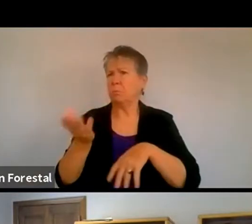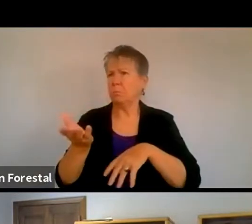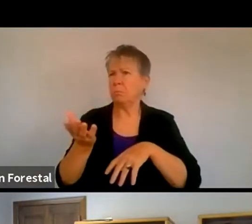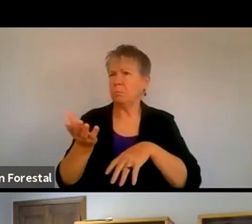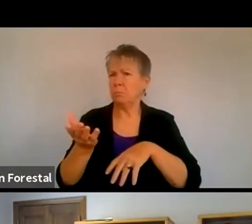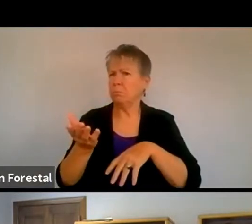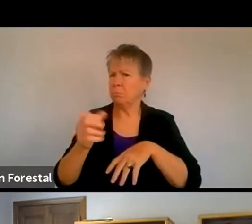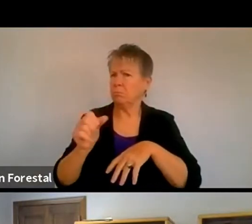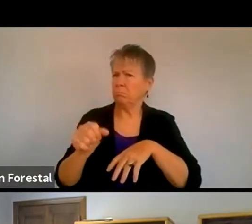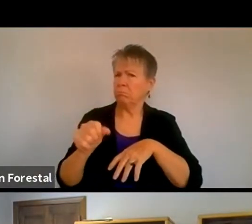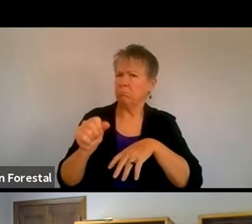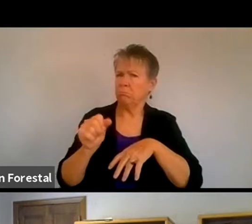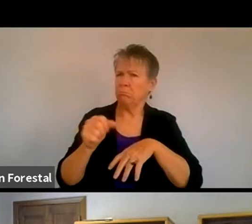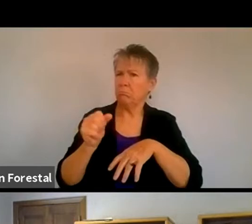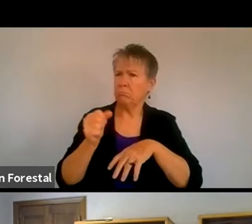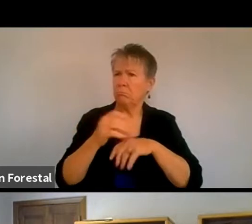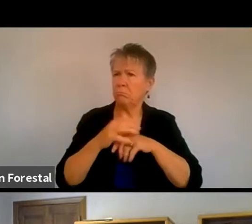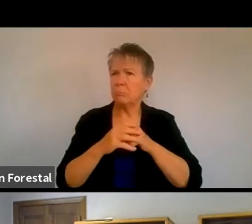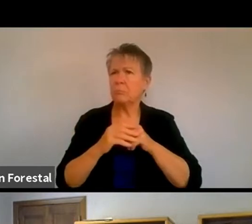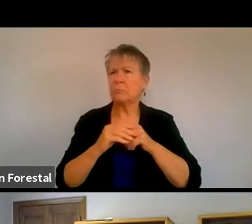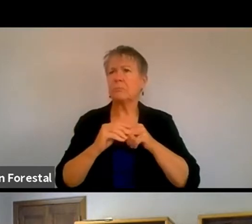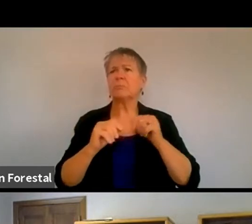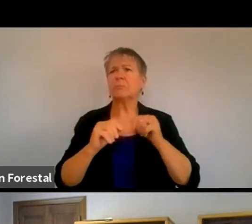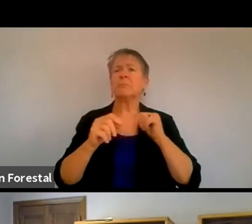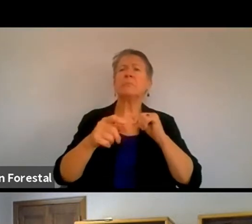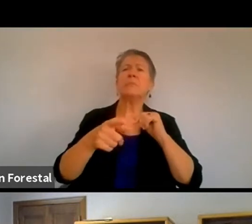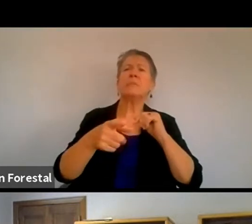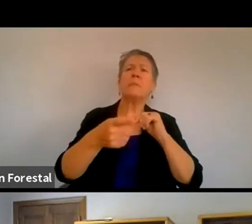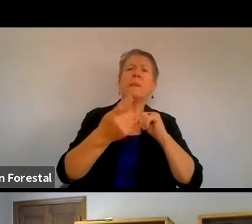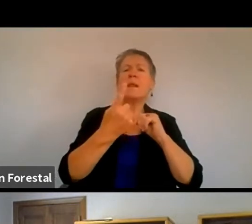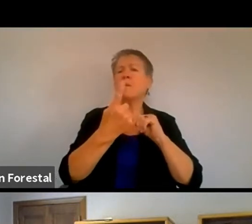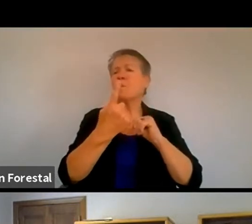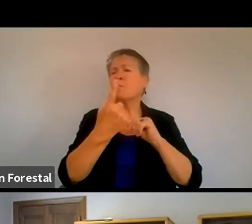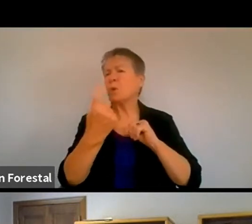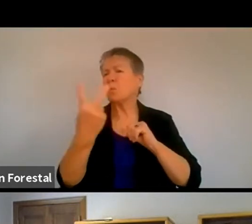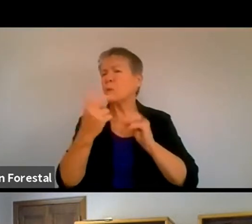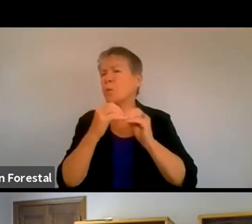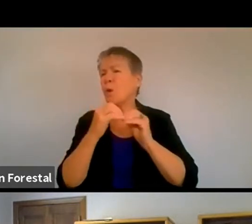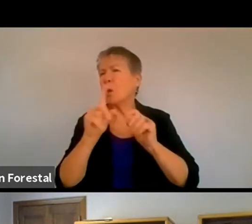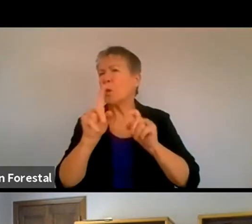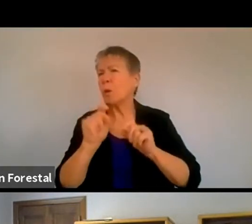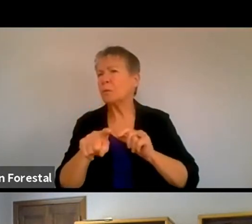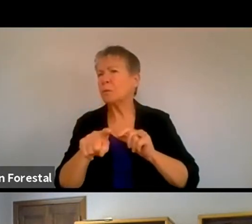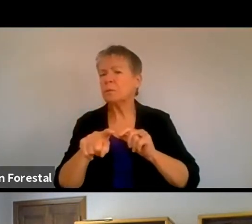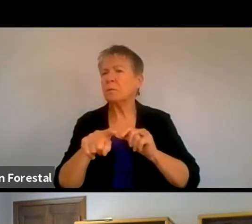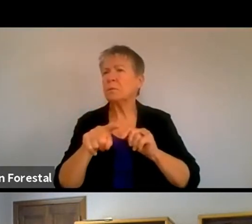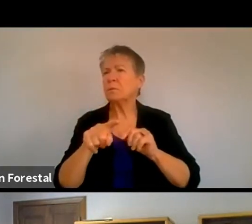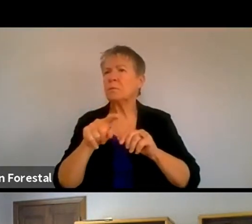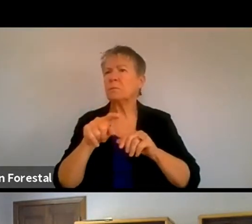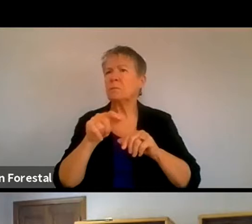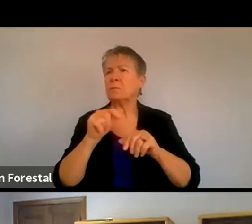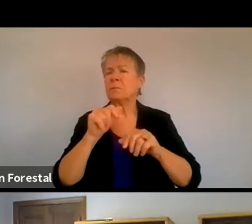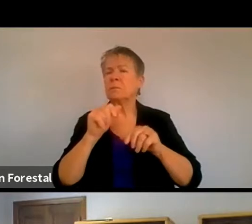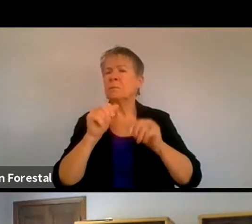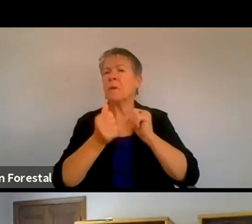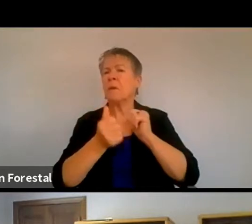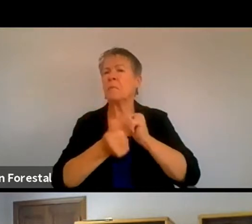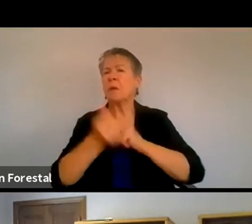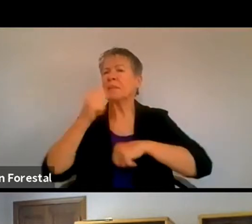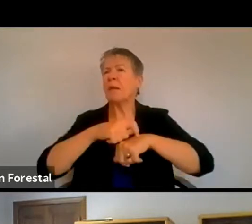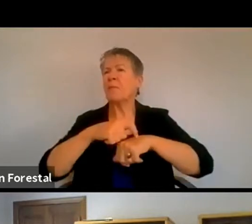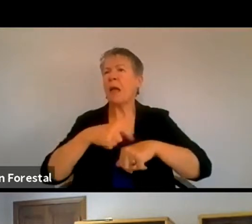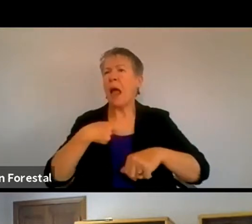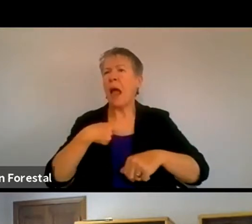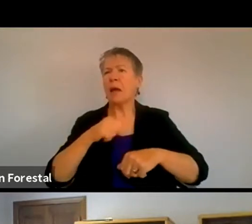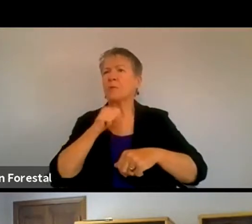one or two more. We don't normally shut down, but given that we're all over the place, you'll forgive us for that.